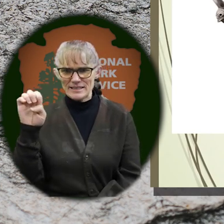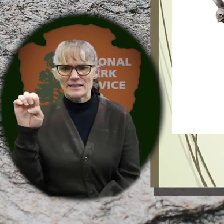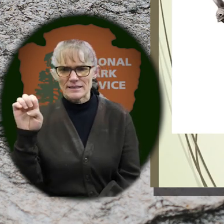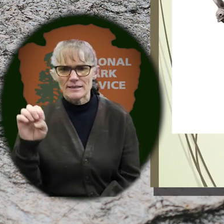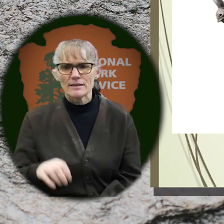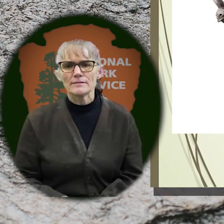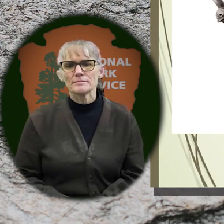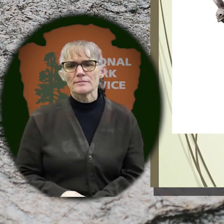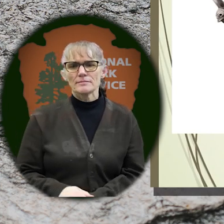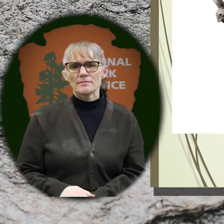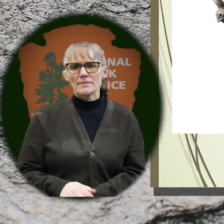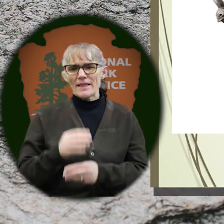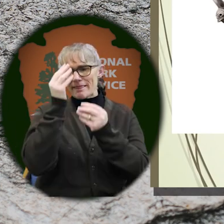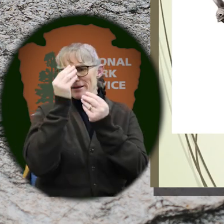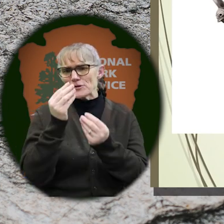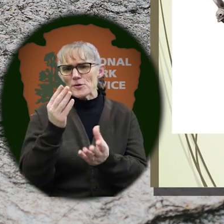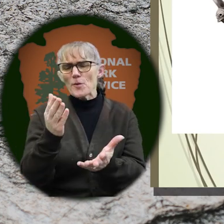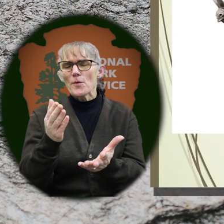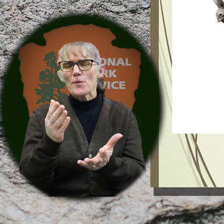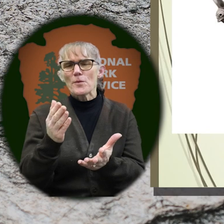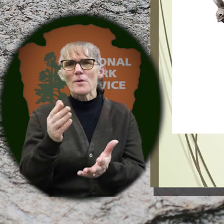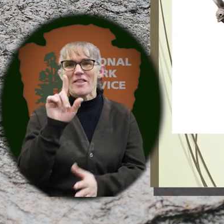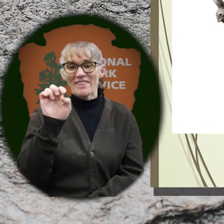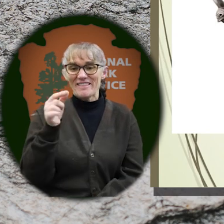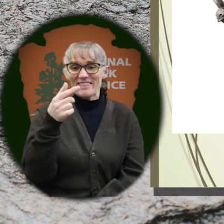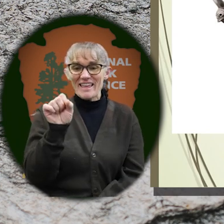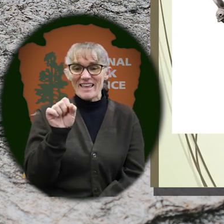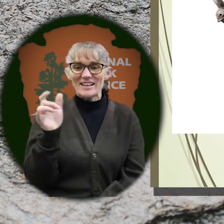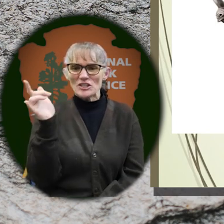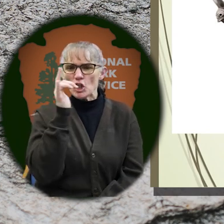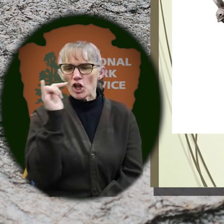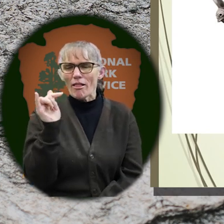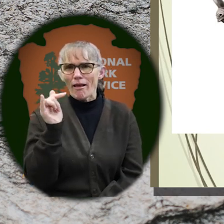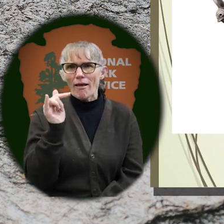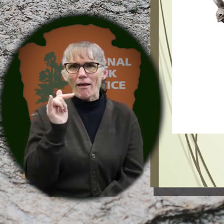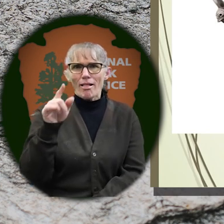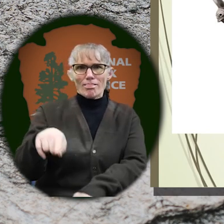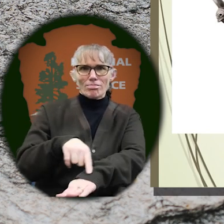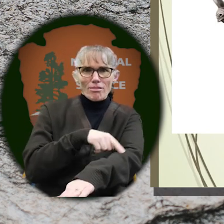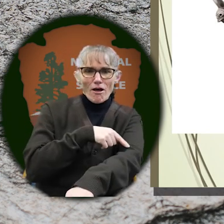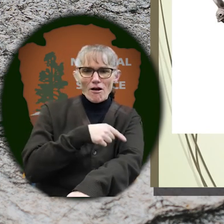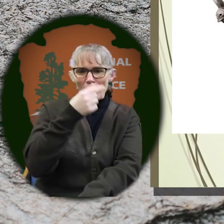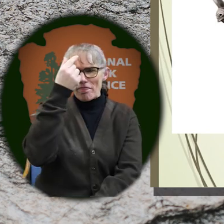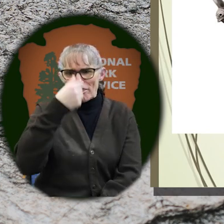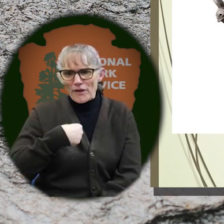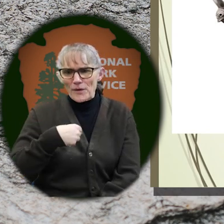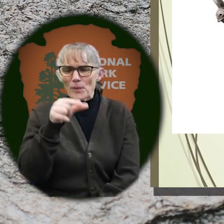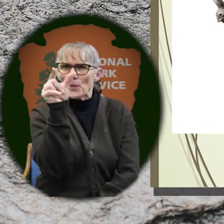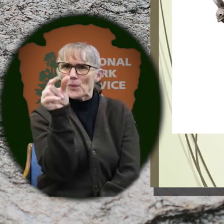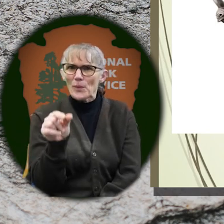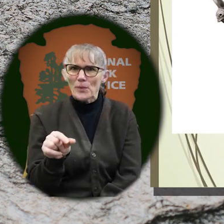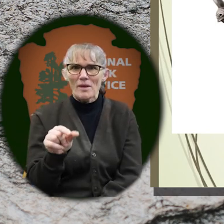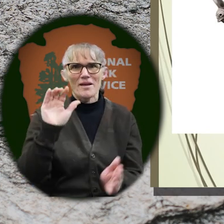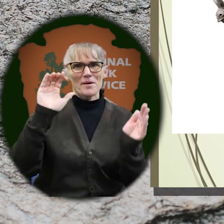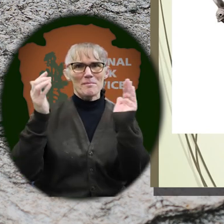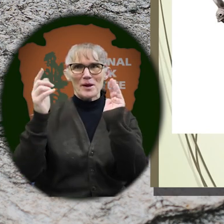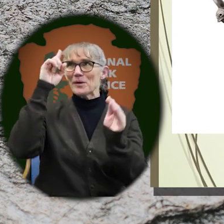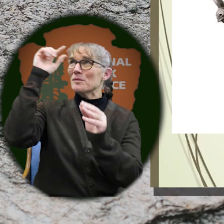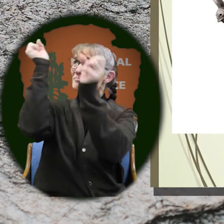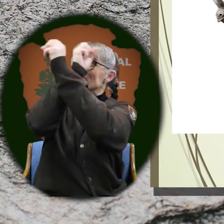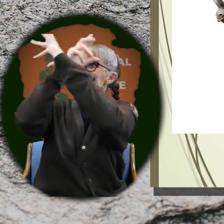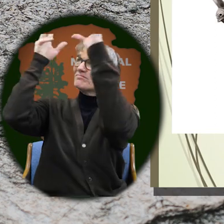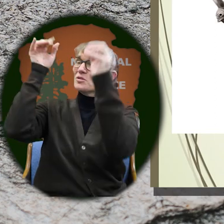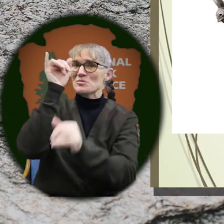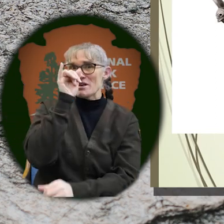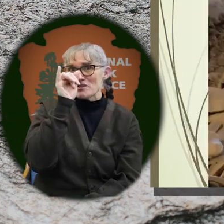Menoceras or Guernsey. I just wanted to point out that the legs look a little more long and thin compared to what we would think